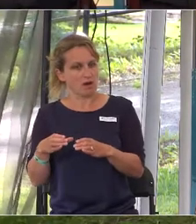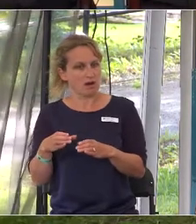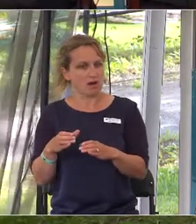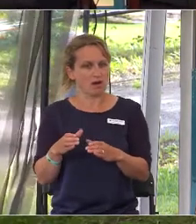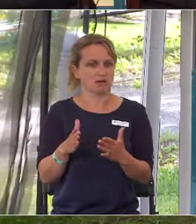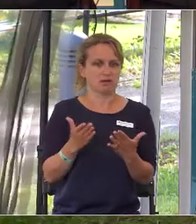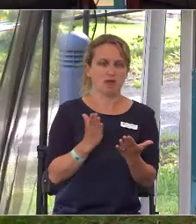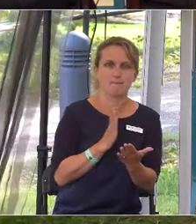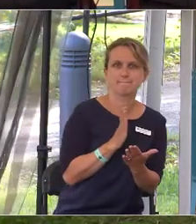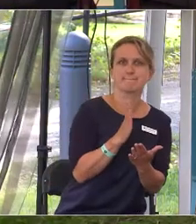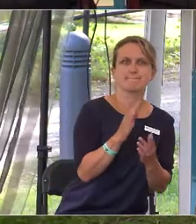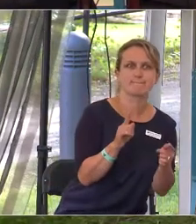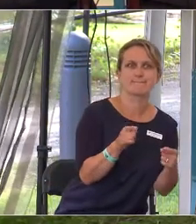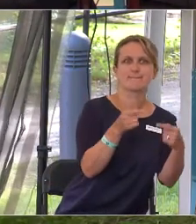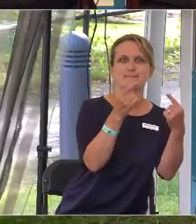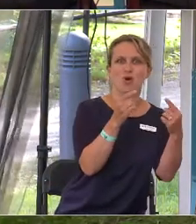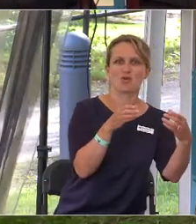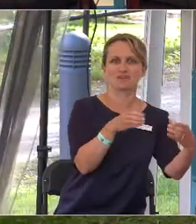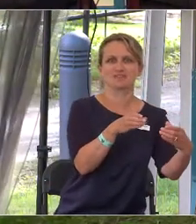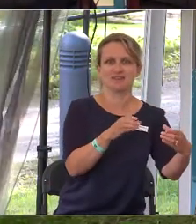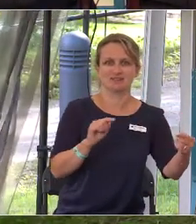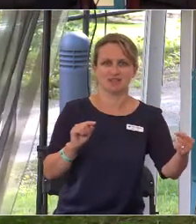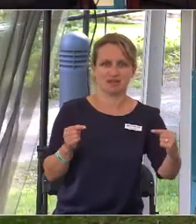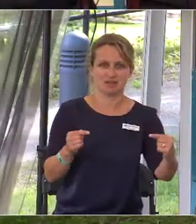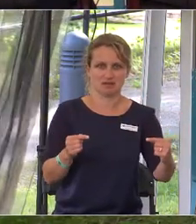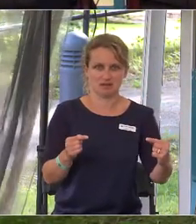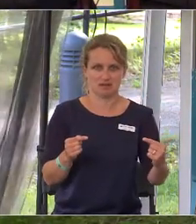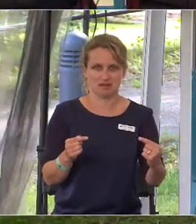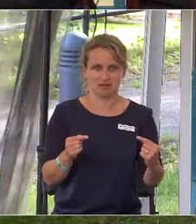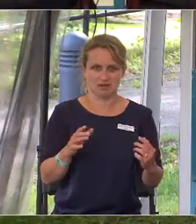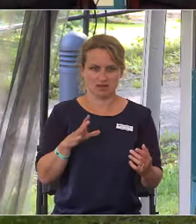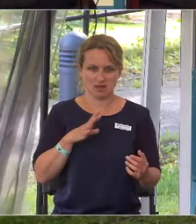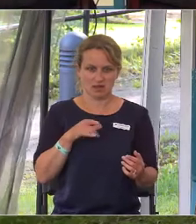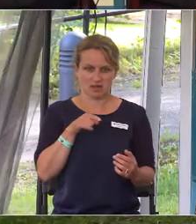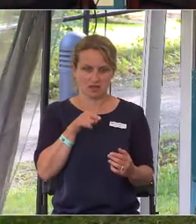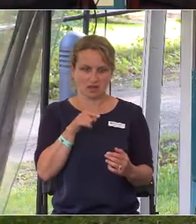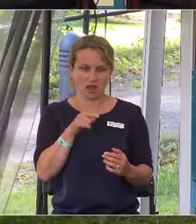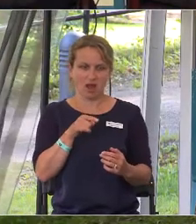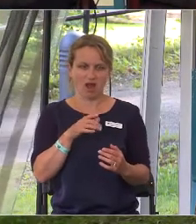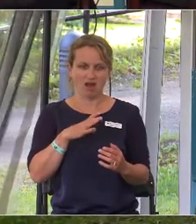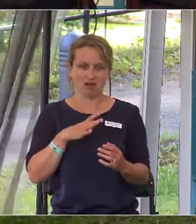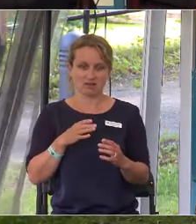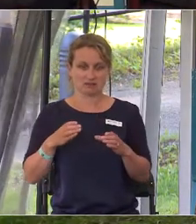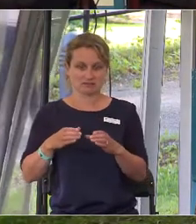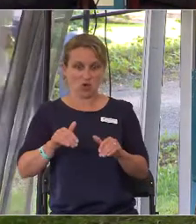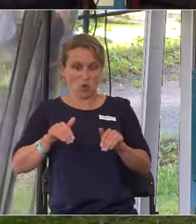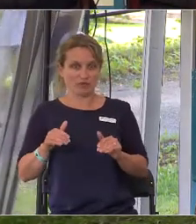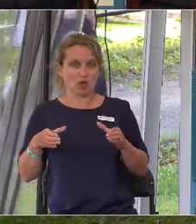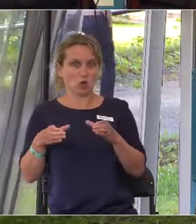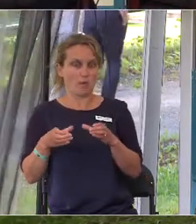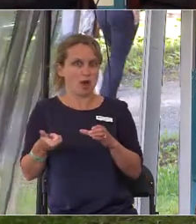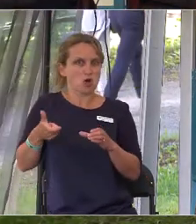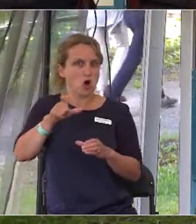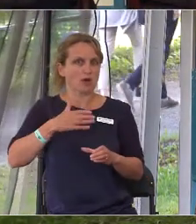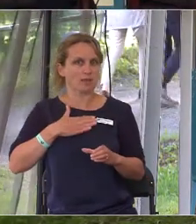all the time they just want to have this very, very binary system where men used to be men and women, where women and they